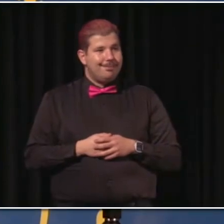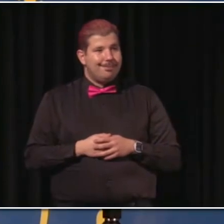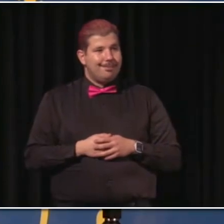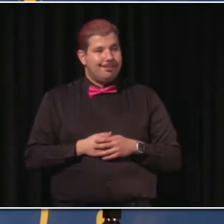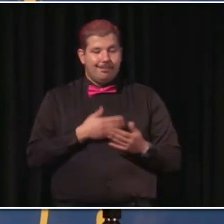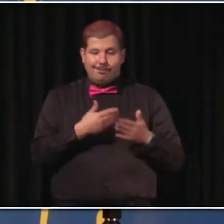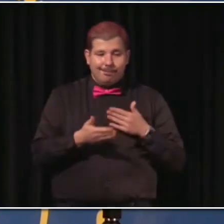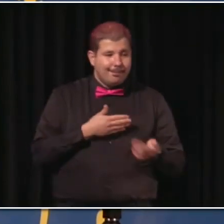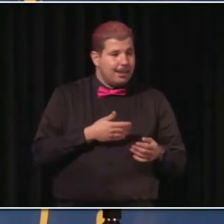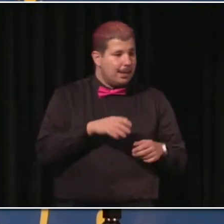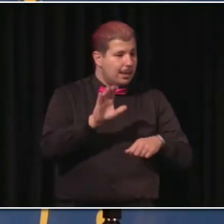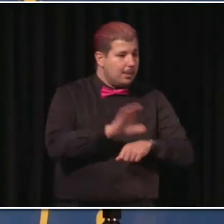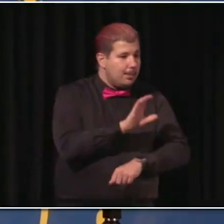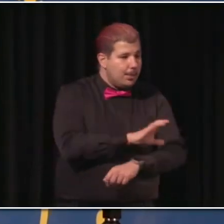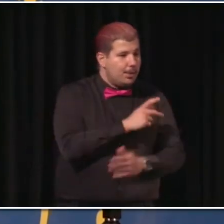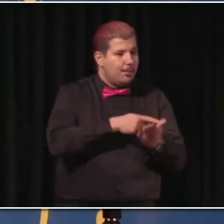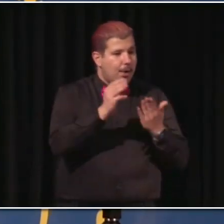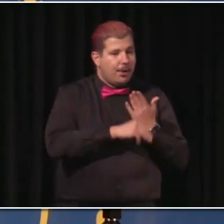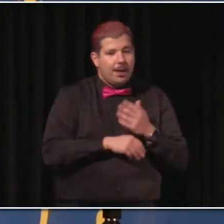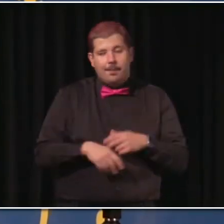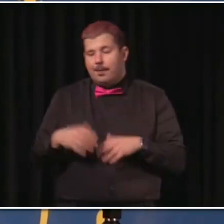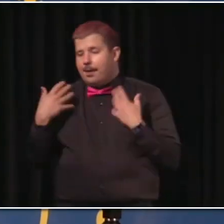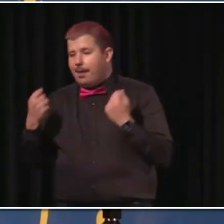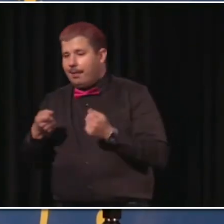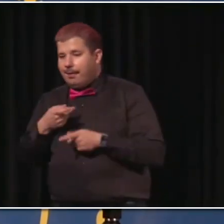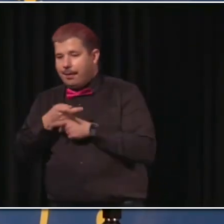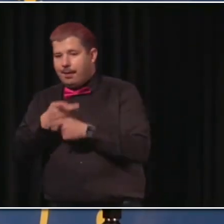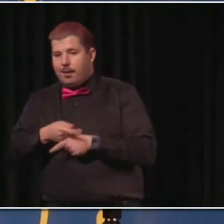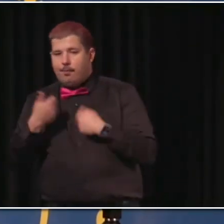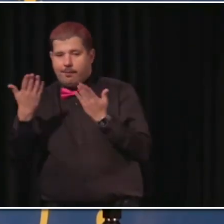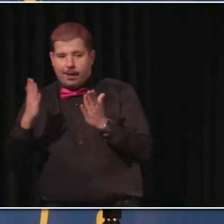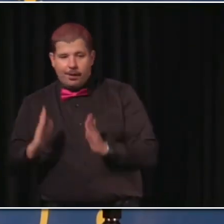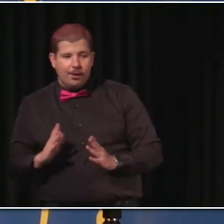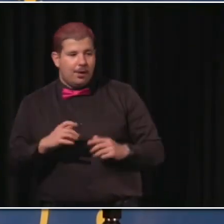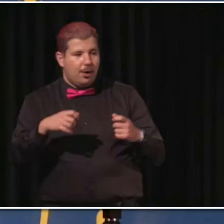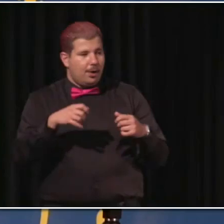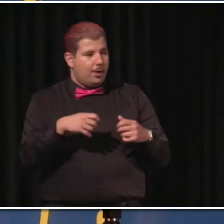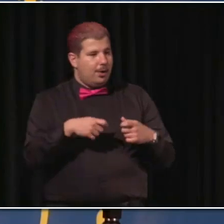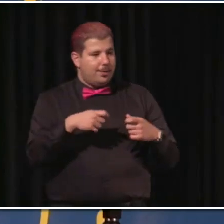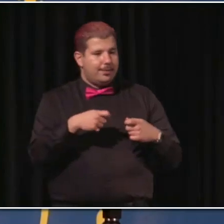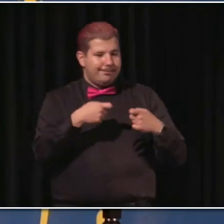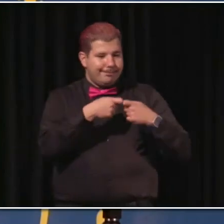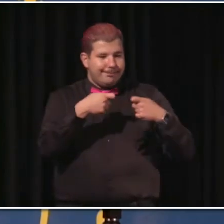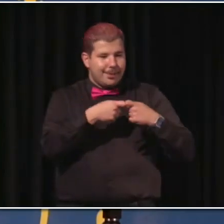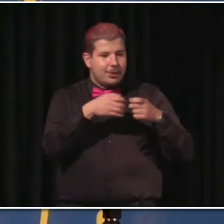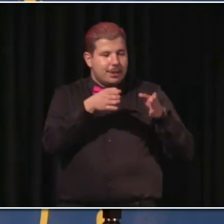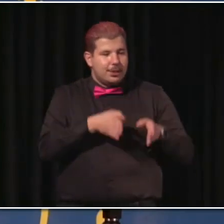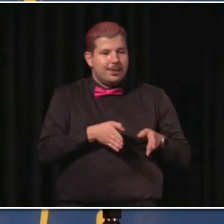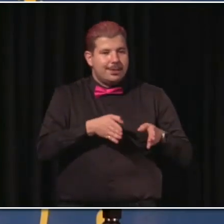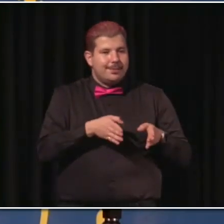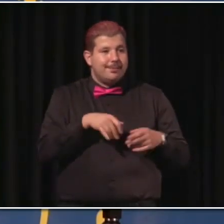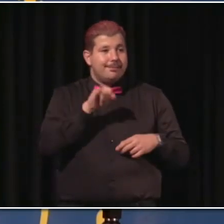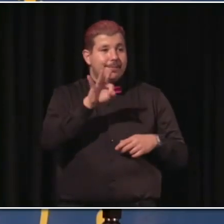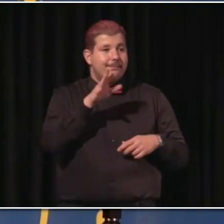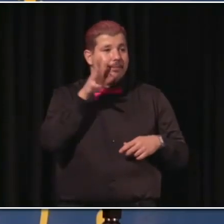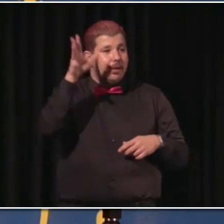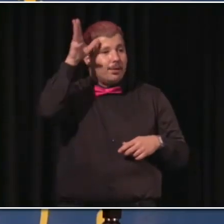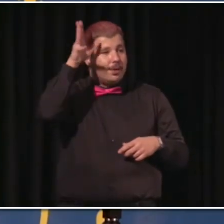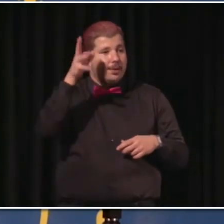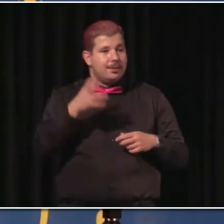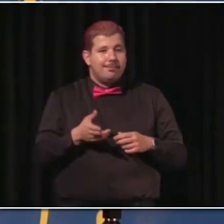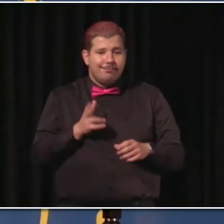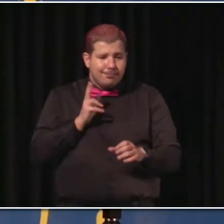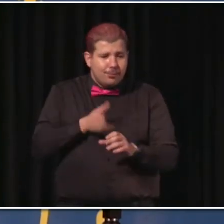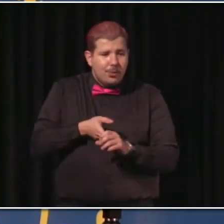Whether you're a computer programmer or a healthcare provider or an electrician. And if you're a parent, join